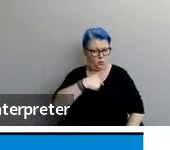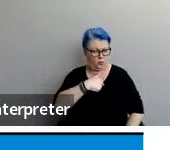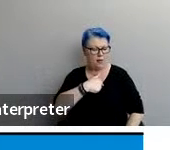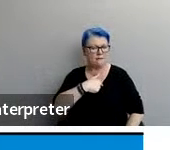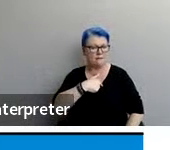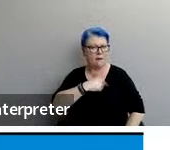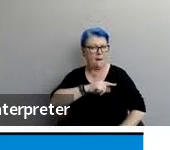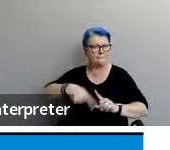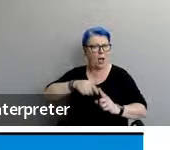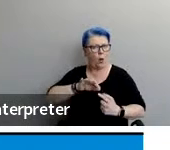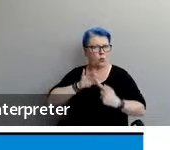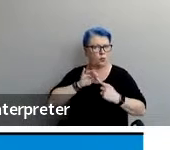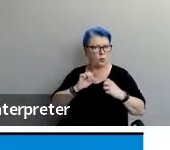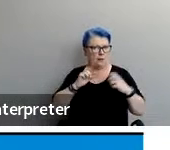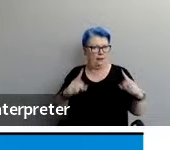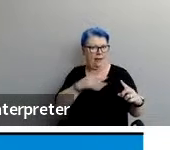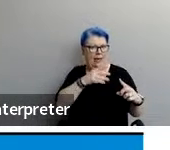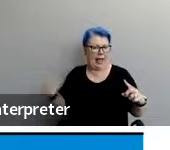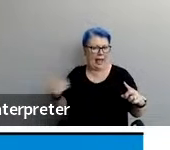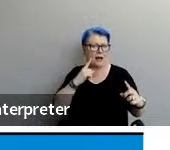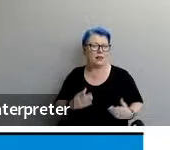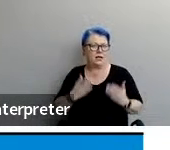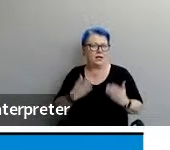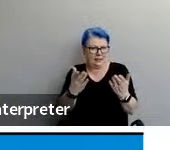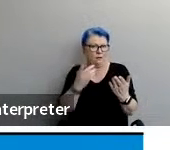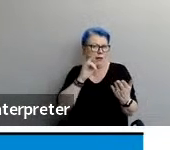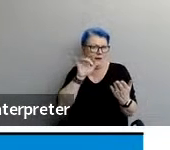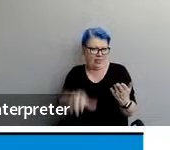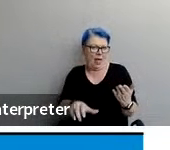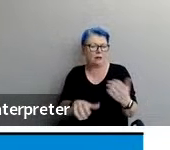have around special education and special education delivery.